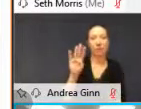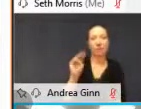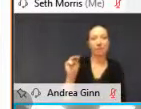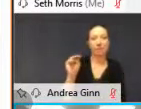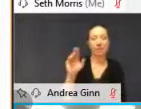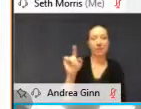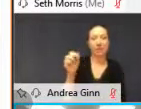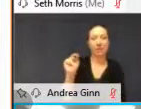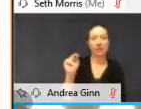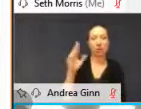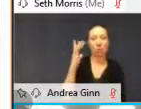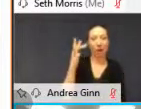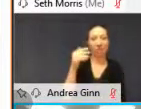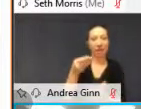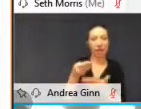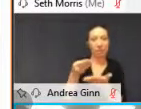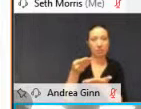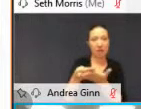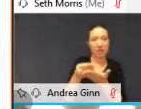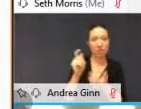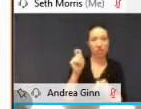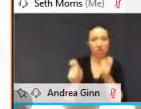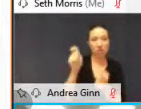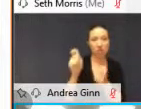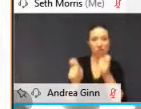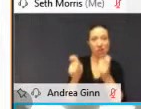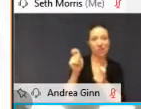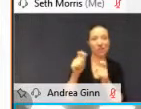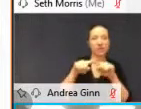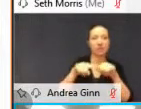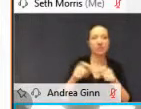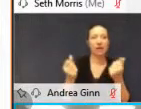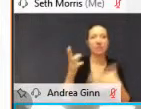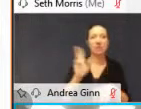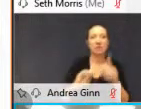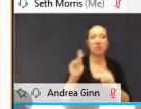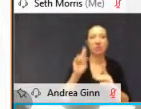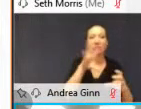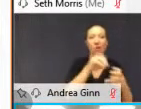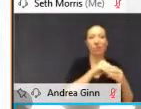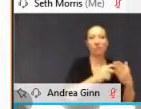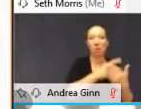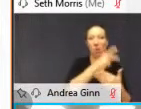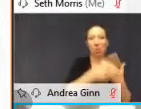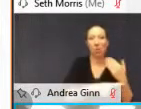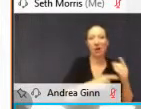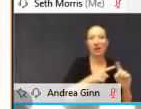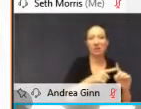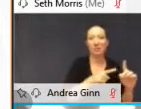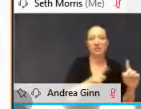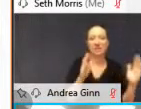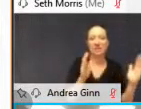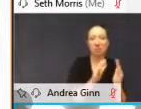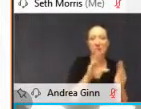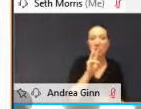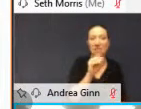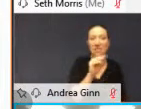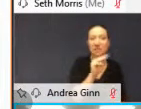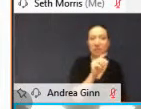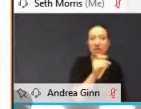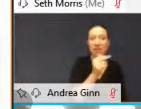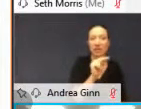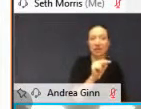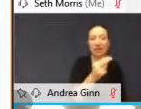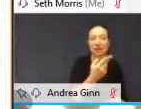of individuals in the program. So our first allotment was smaller. It was about $60 million, and they've gone up as the program has increased in